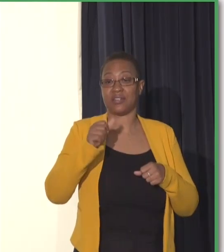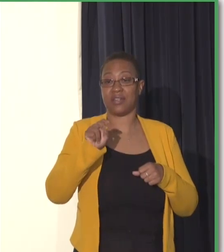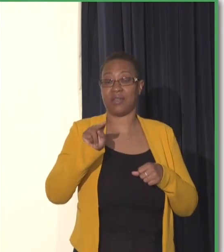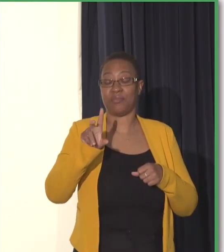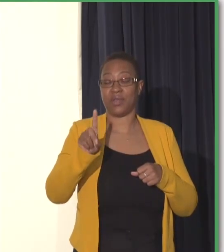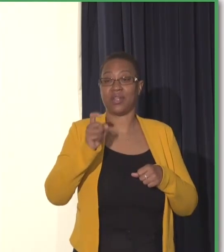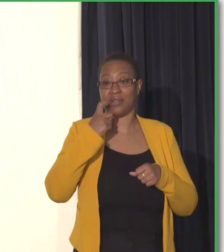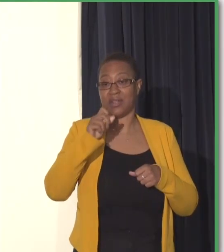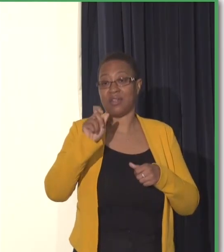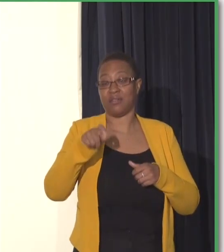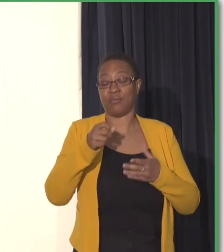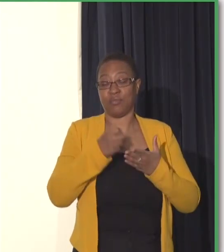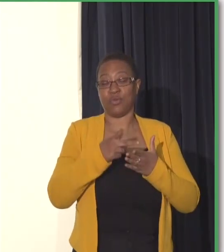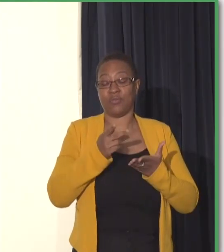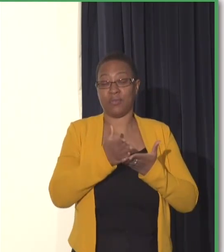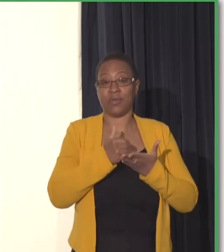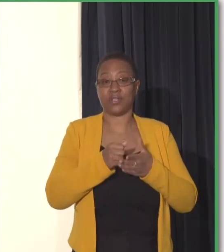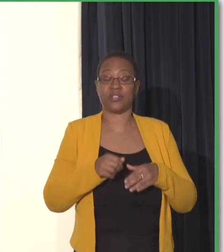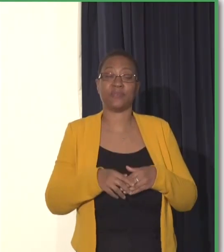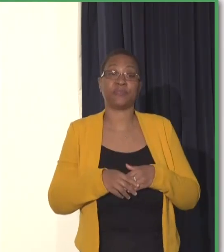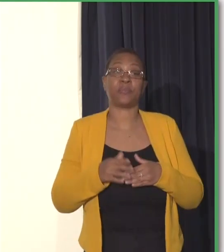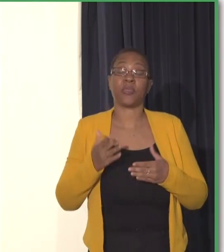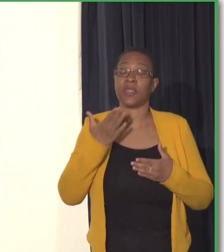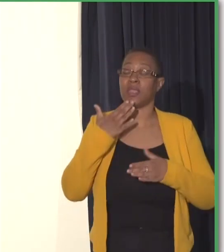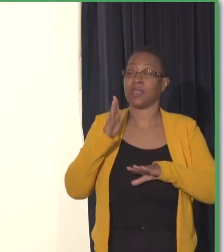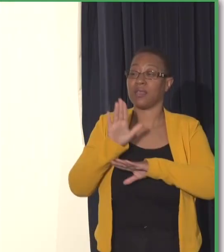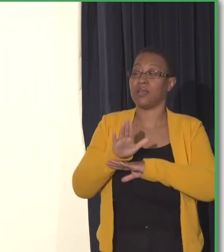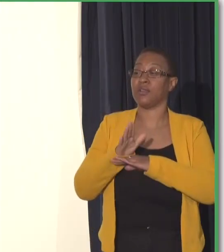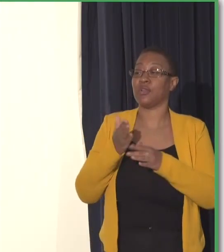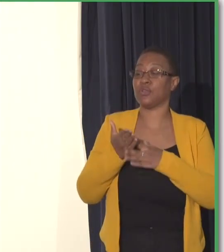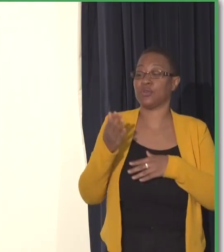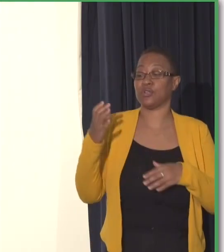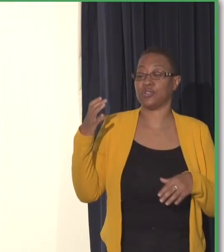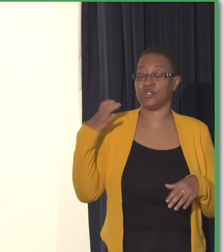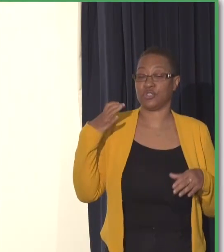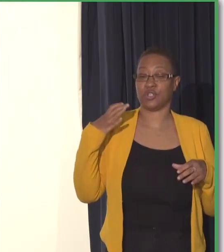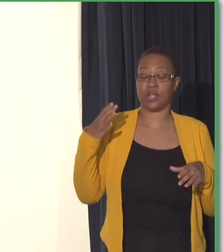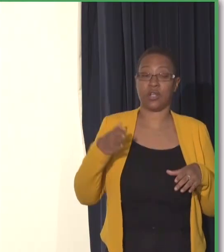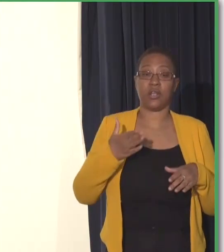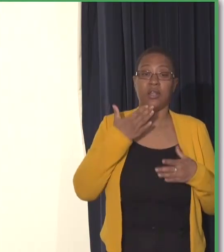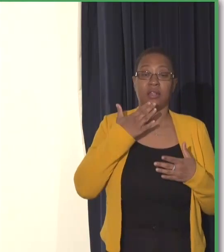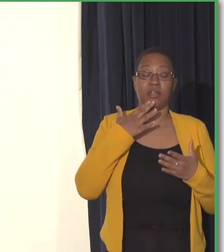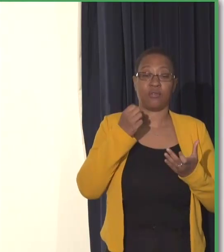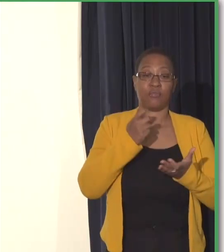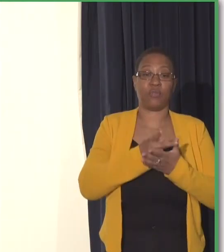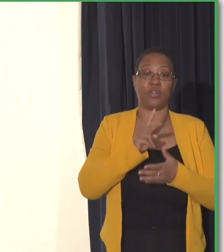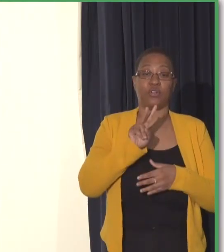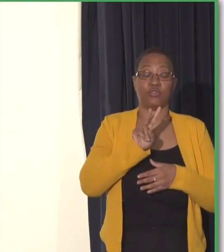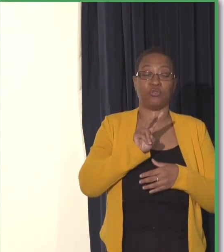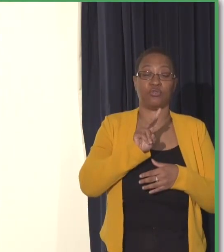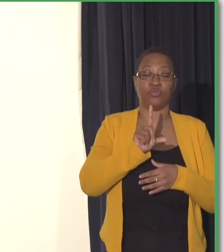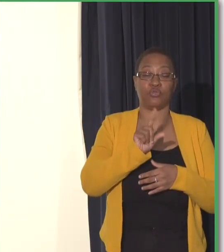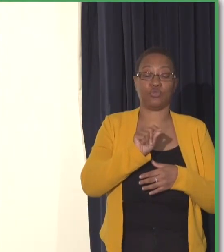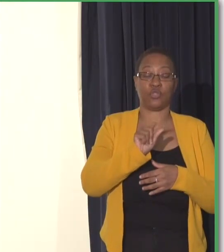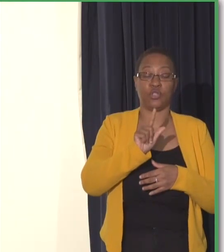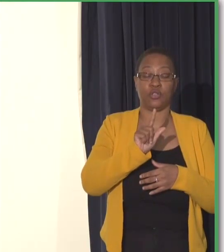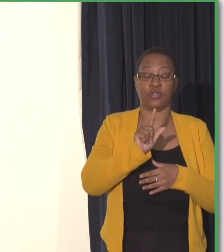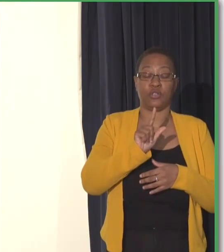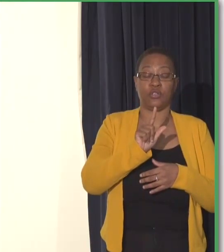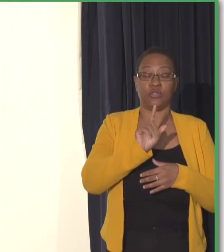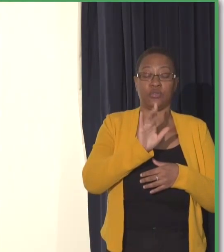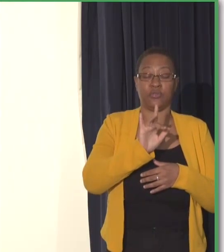anyway. Go ahead. Good afternoon, through the chair. Thank you for approving the 2026